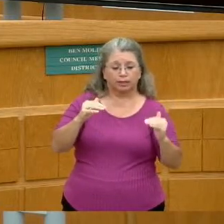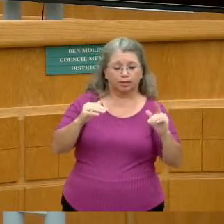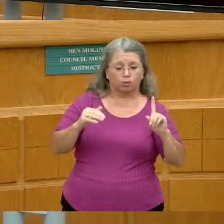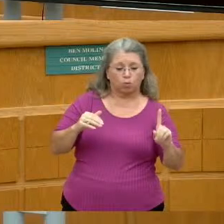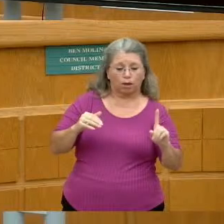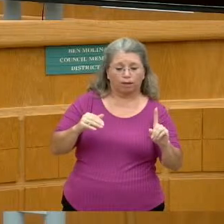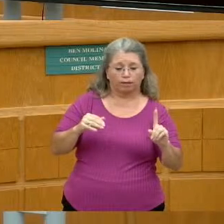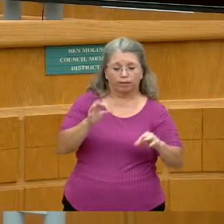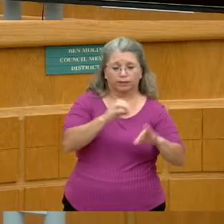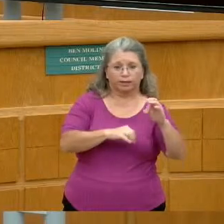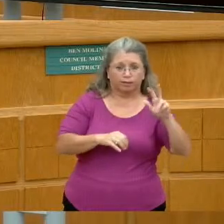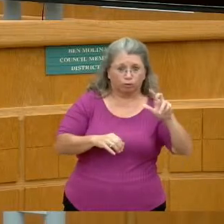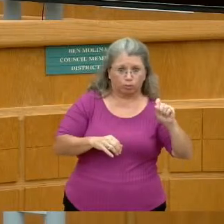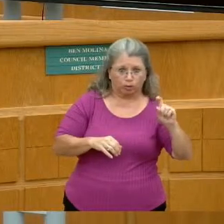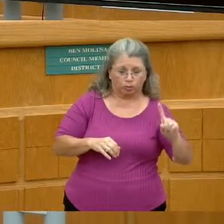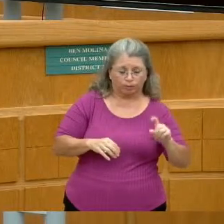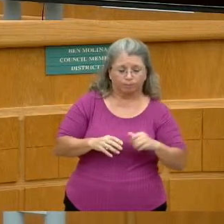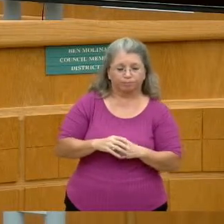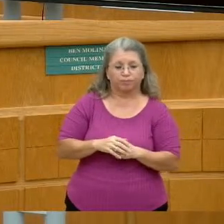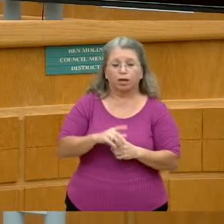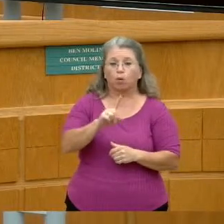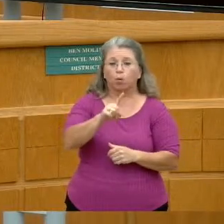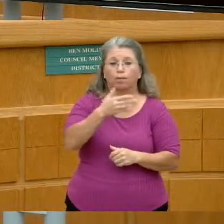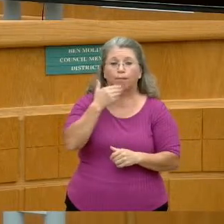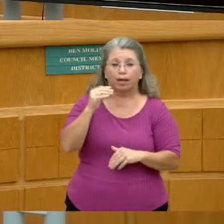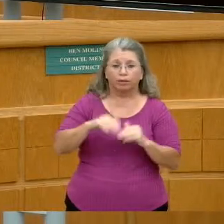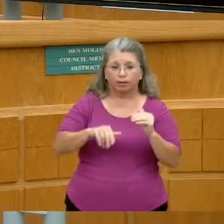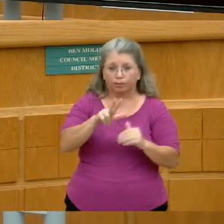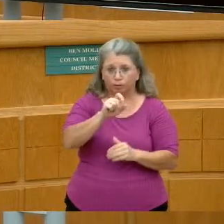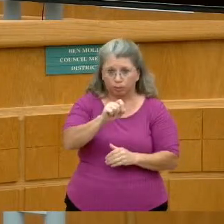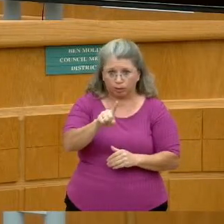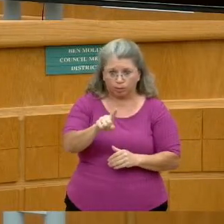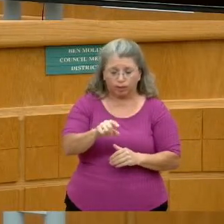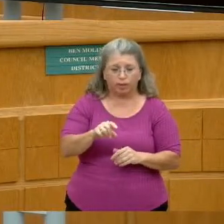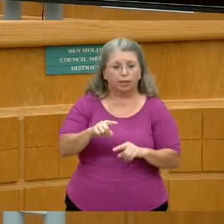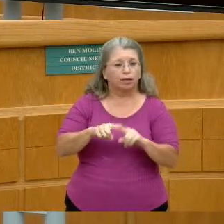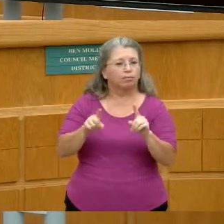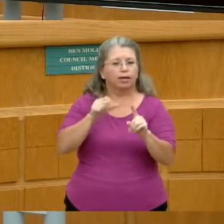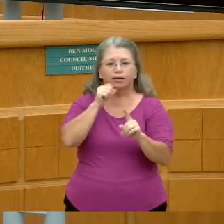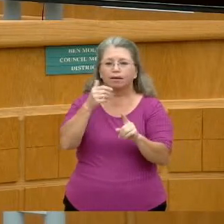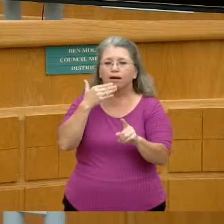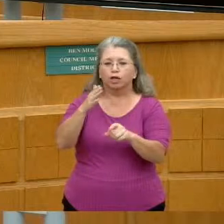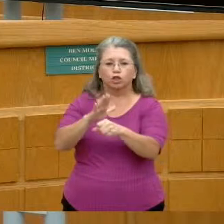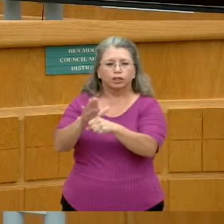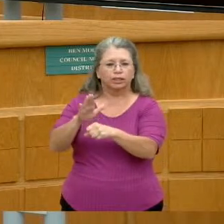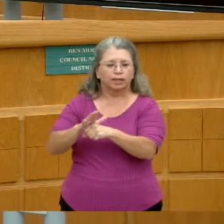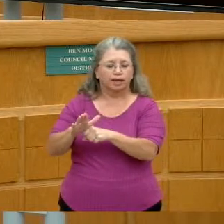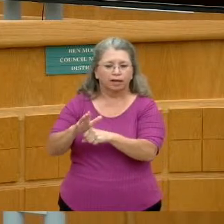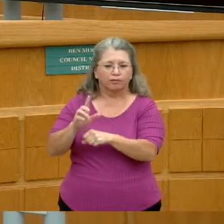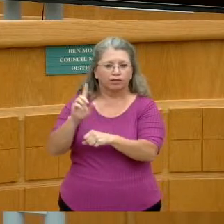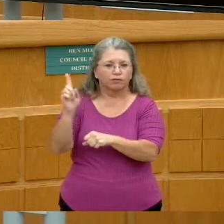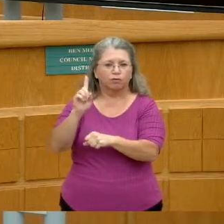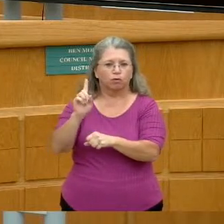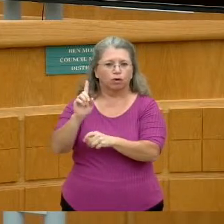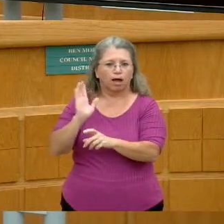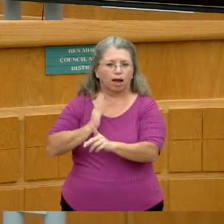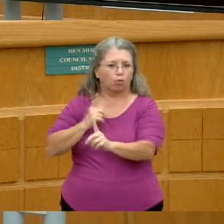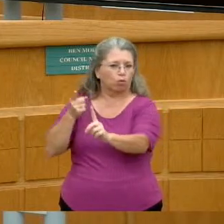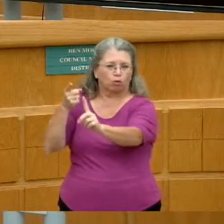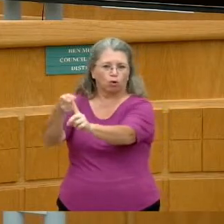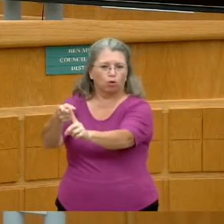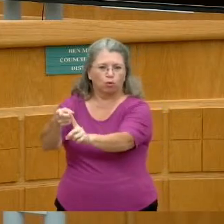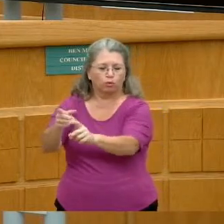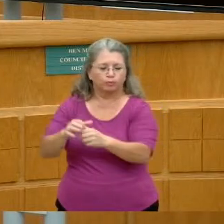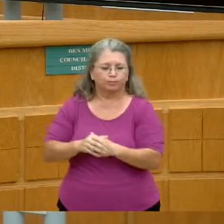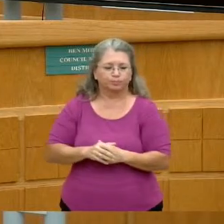3.1. And 1 is better than 3.1, but it's not good enough for where we need to get to. Because what